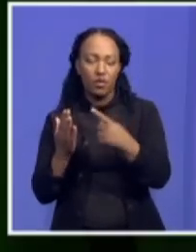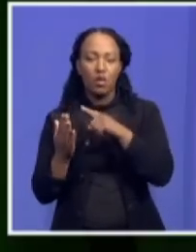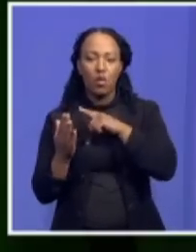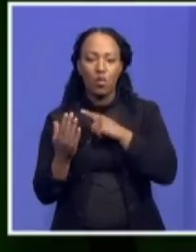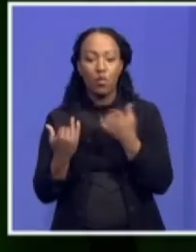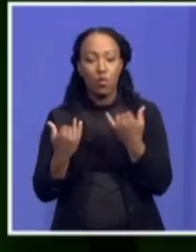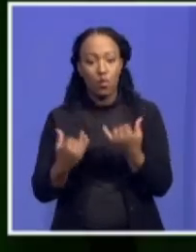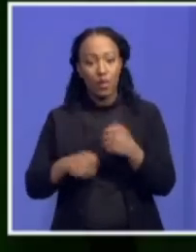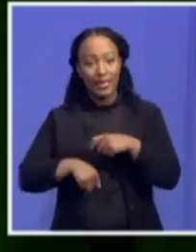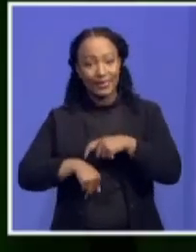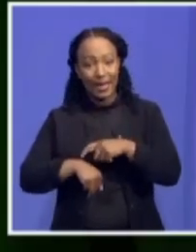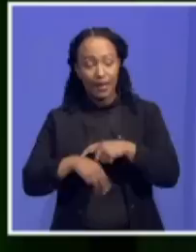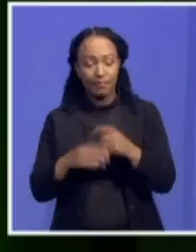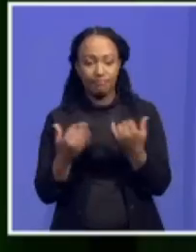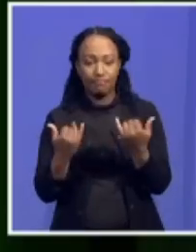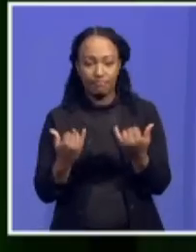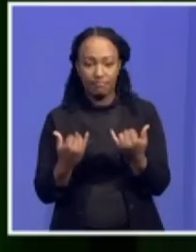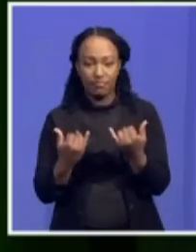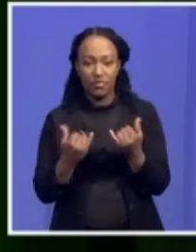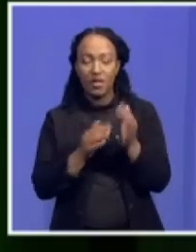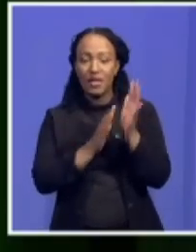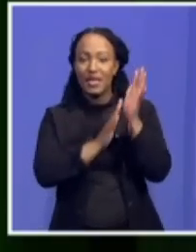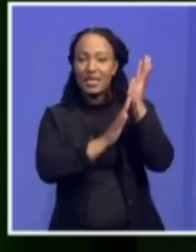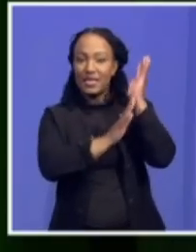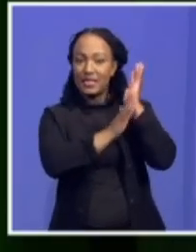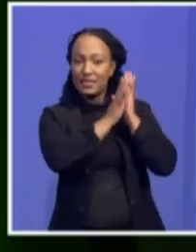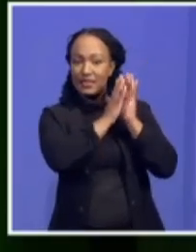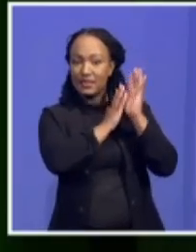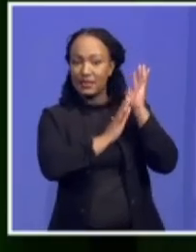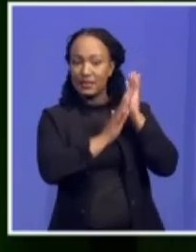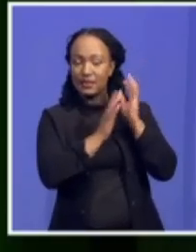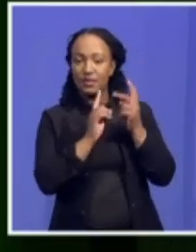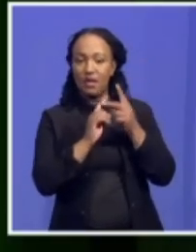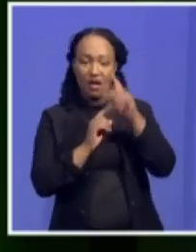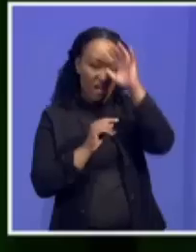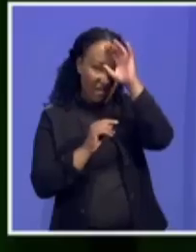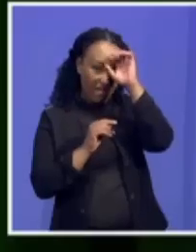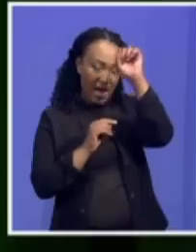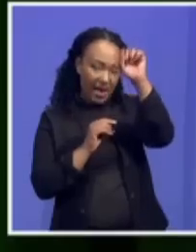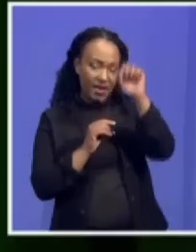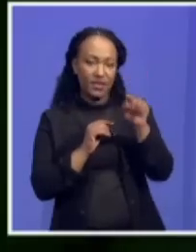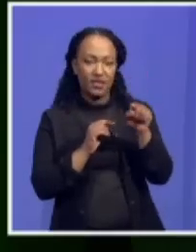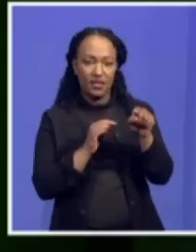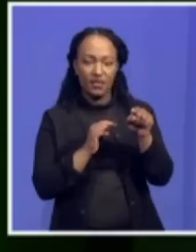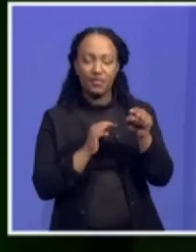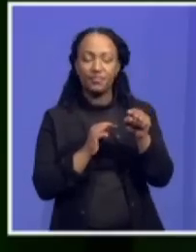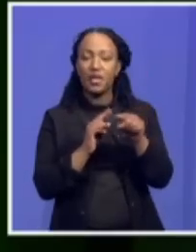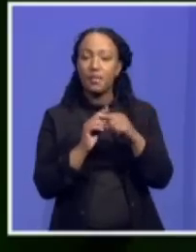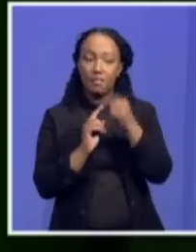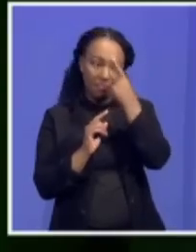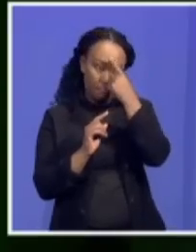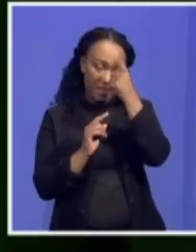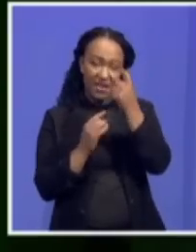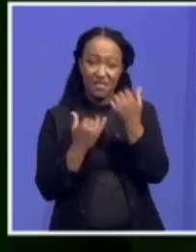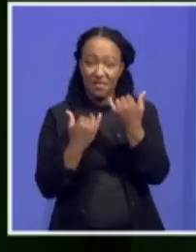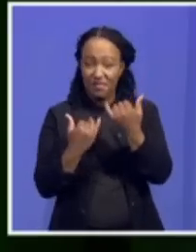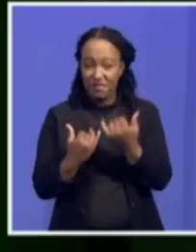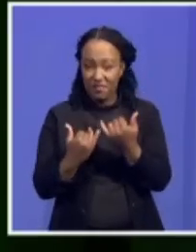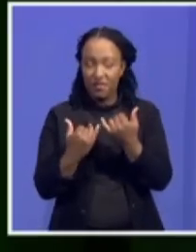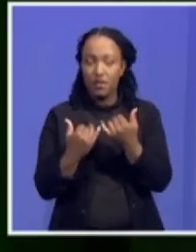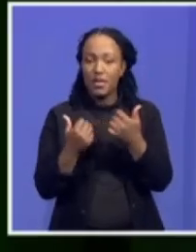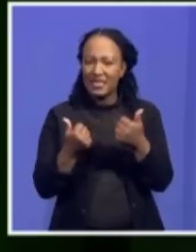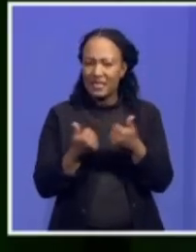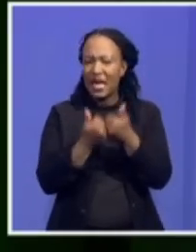a time when history and faith converge to yet again challenge us with